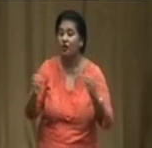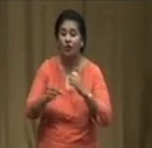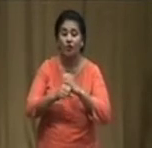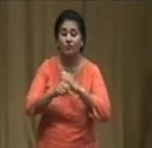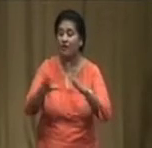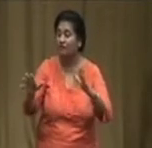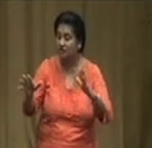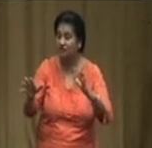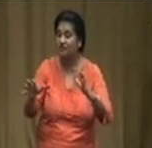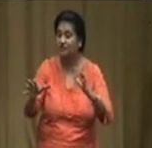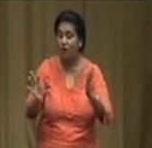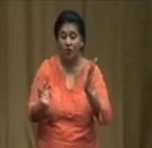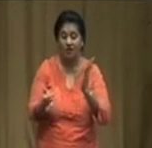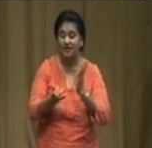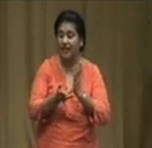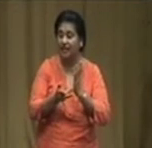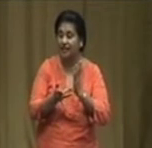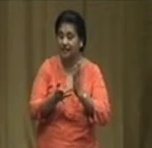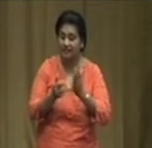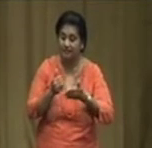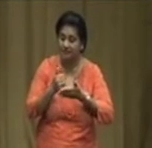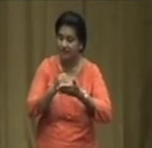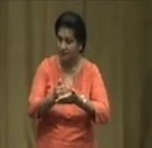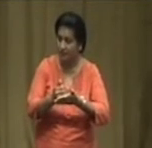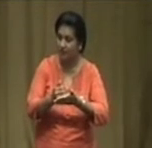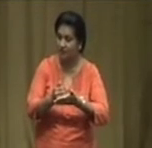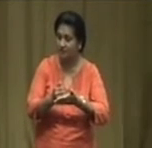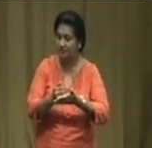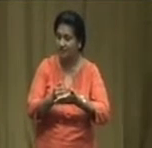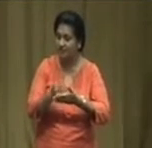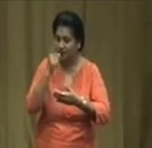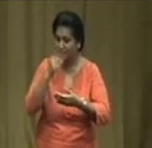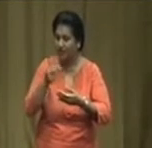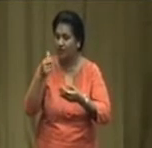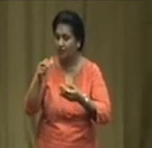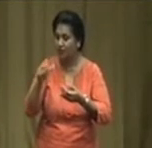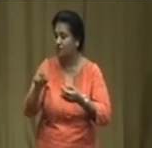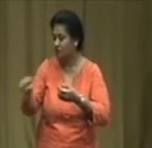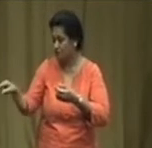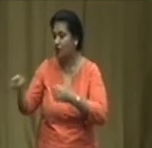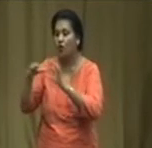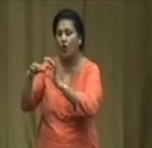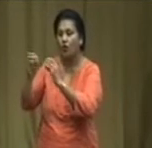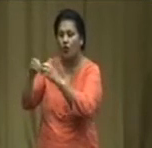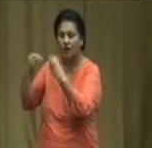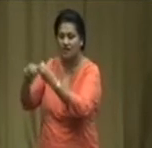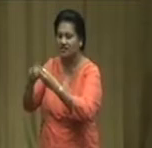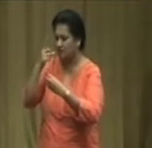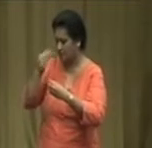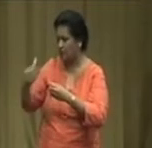the technical recipes for any organization to replicate any of these technologies they may find useful for their own